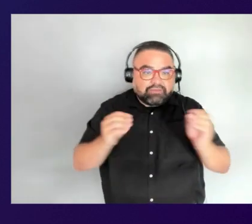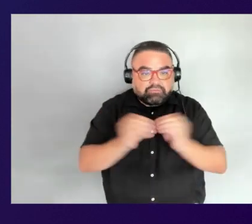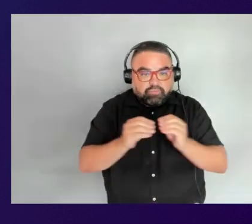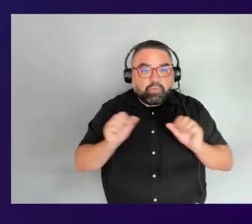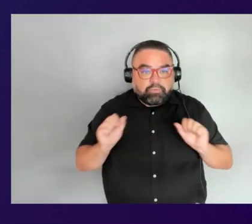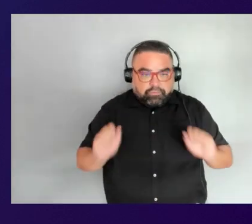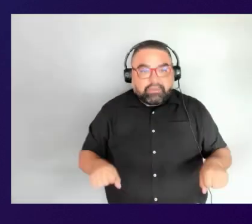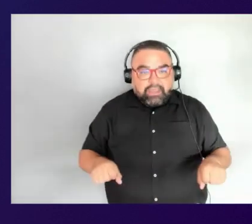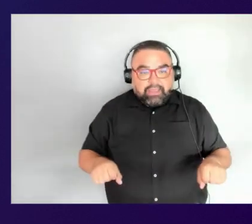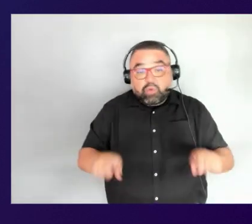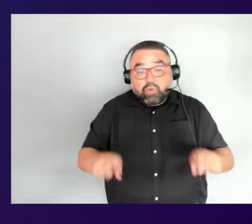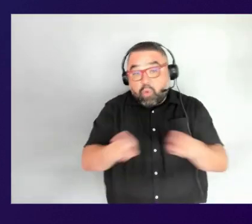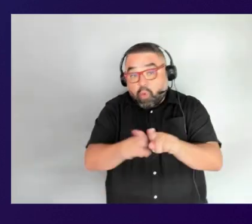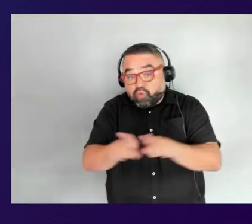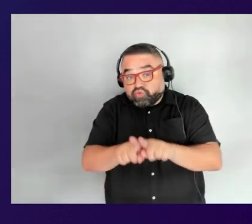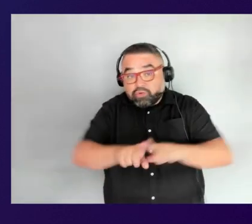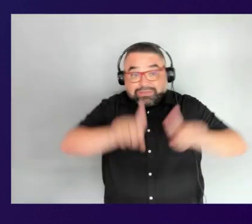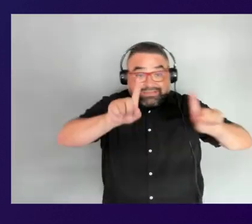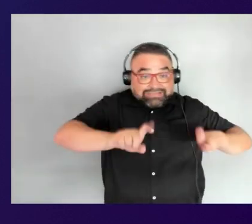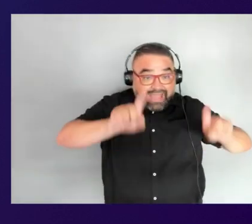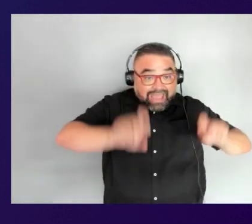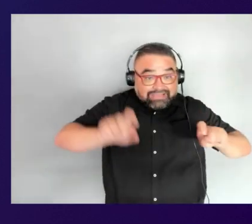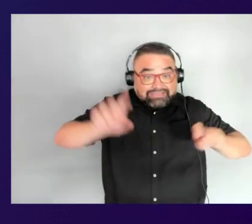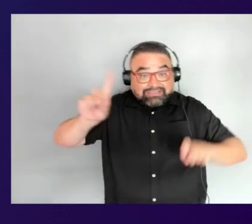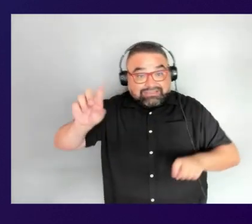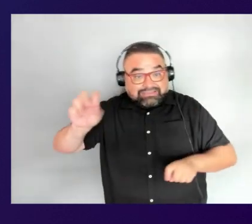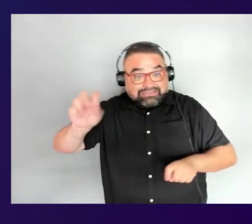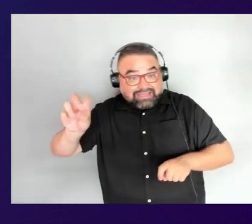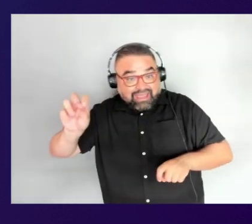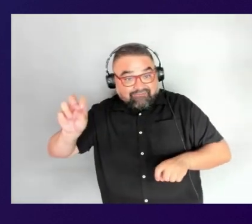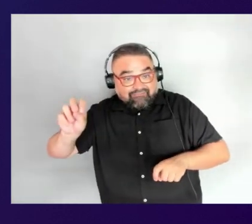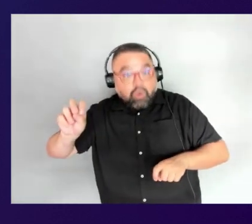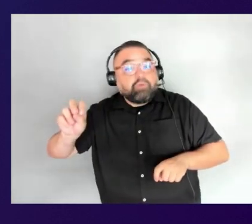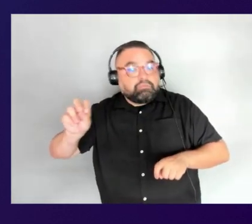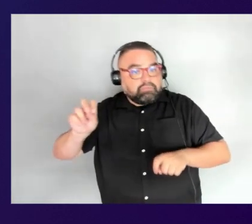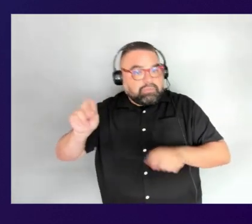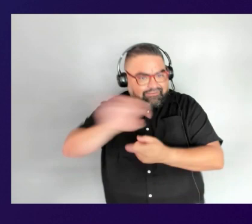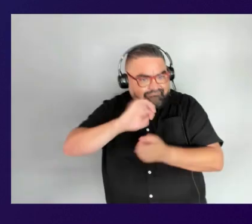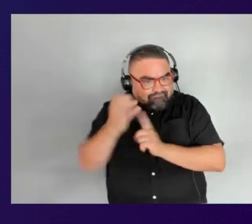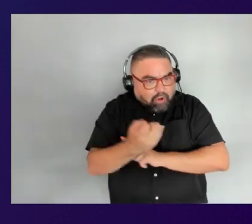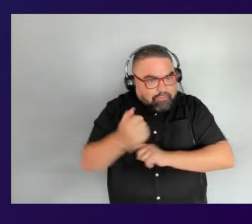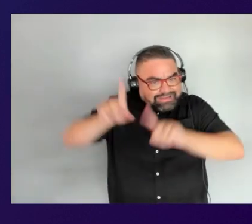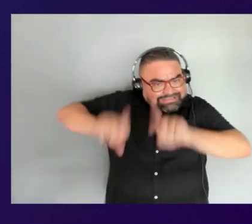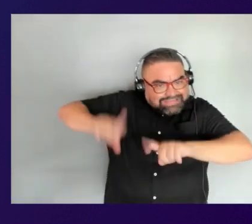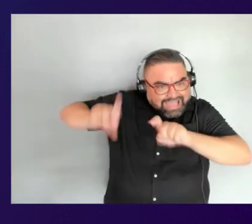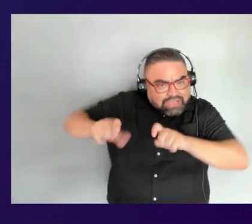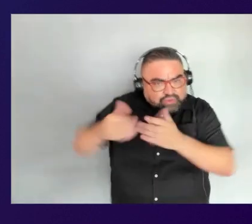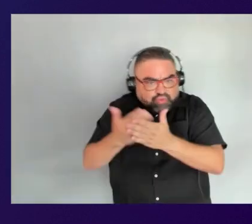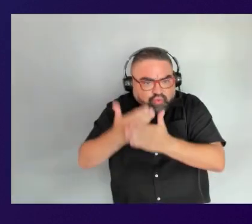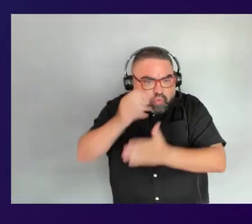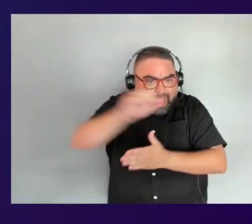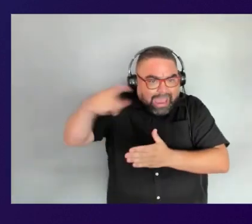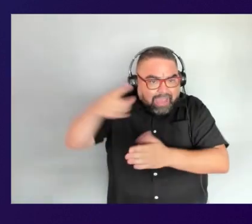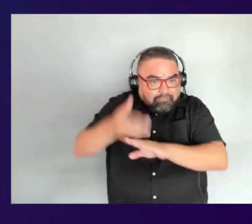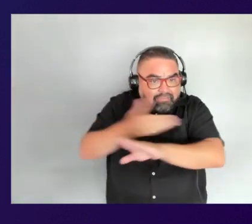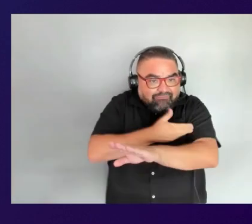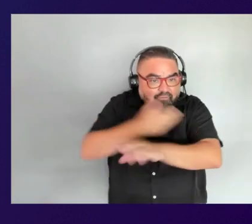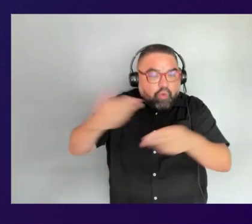dev environments where you need to be able to create new copies of things very quickly to test out new applications before deploying new code.